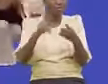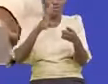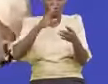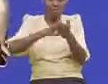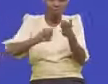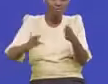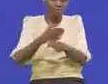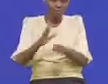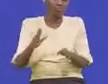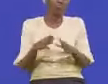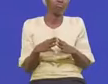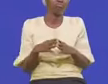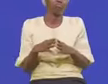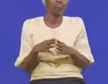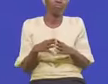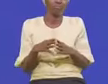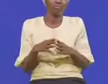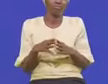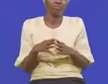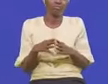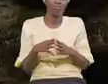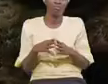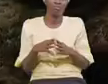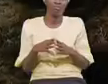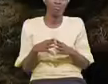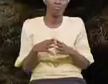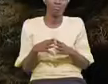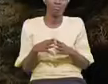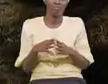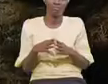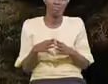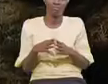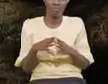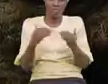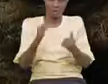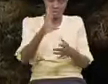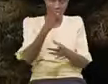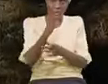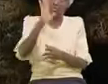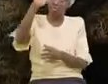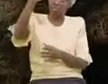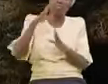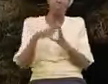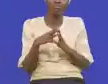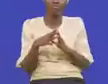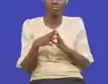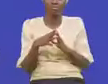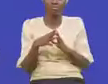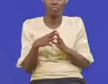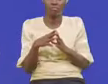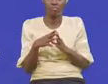E hiã be na woatsɔ yi ƒe nu vɔ ƒe ʋɔnudɔdrɔ adzoe. Ke wòa do asi ɖe dzi.